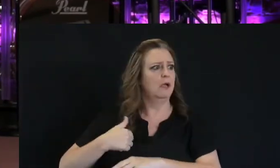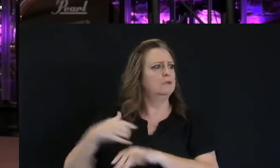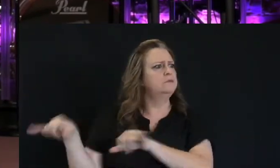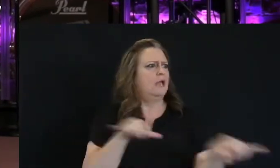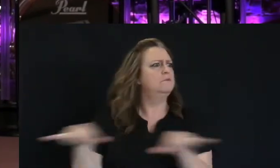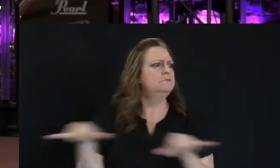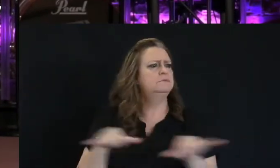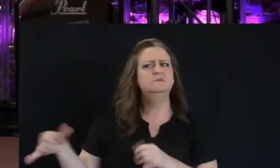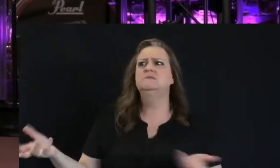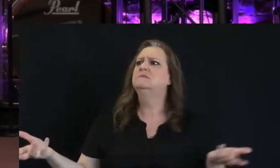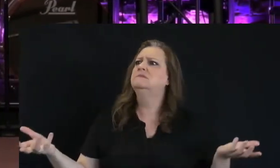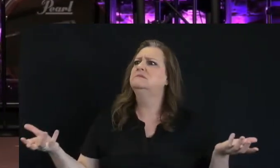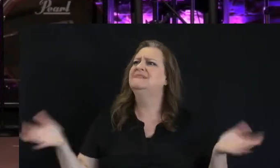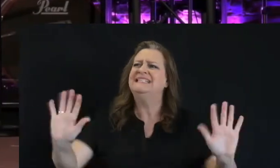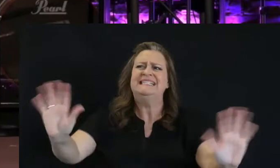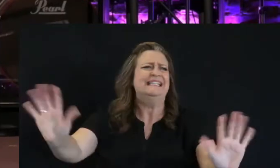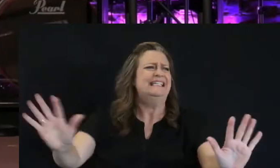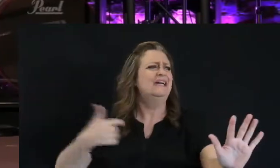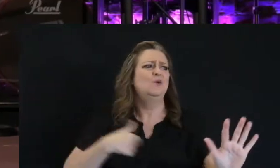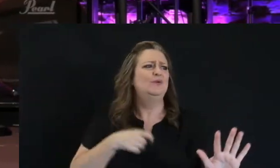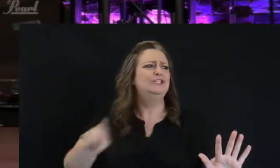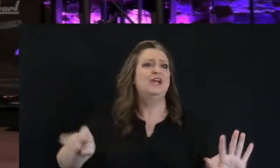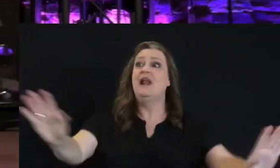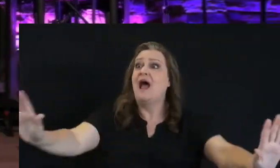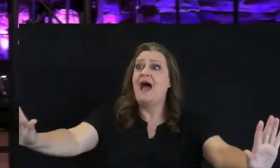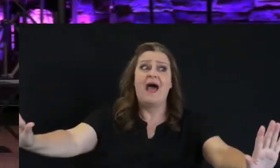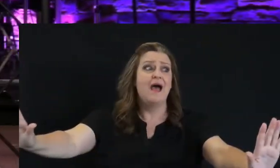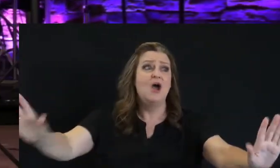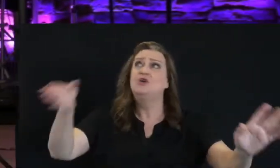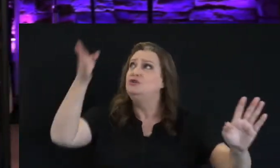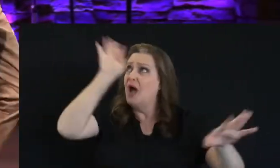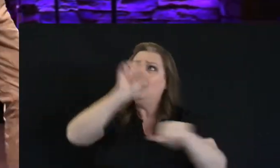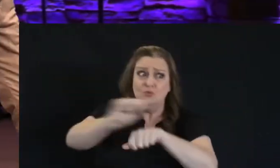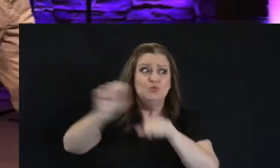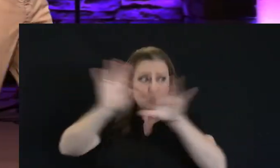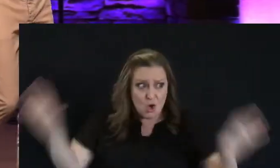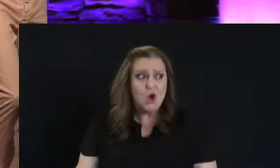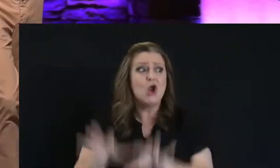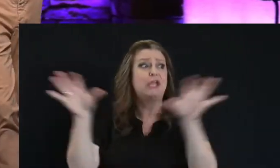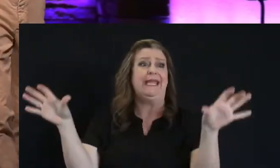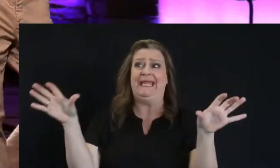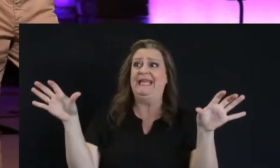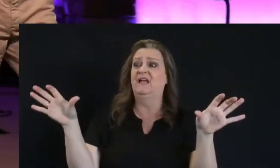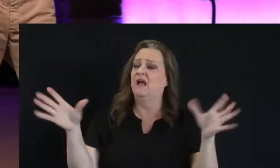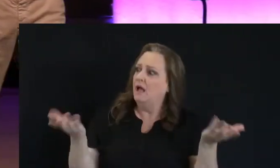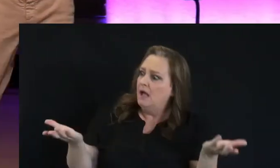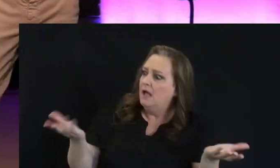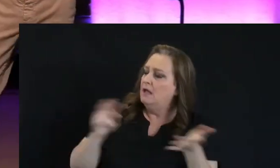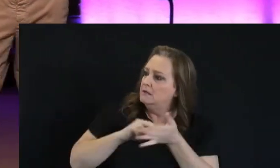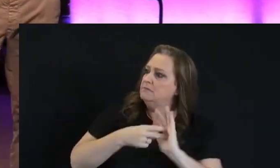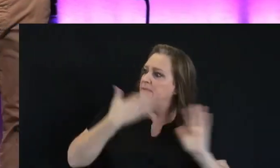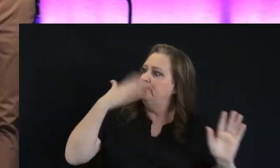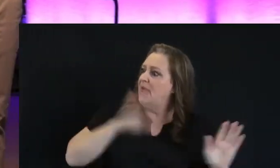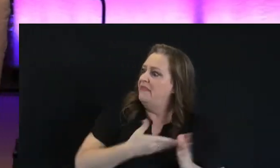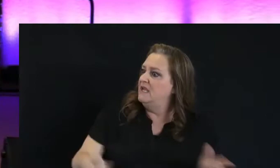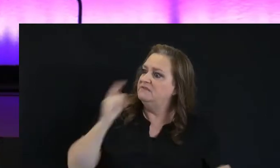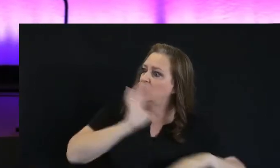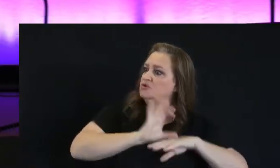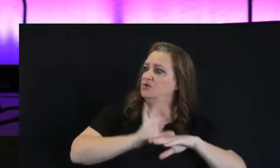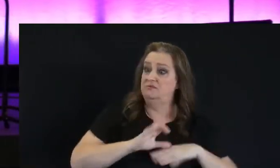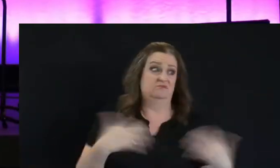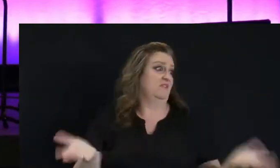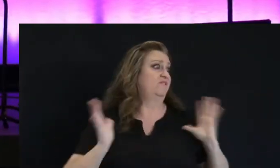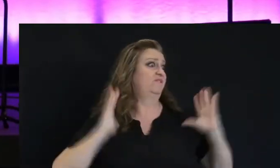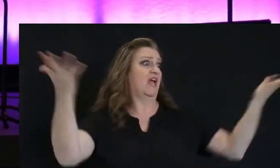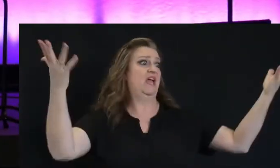depressed. When we should be going, hey, God's at work. And they're going to say, well, this means bad things for the church. So